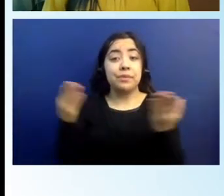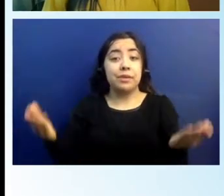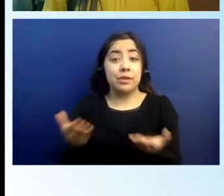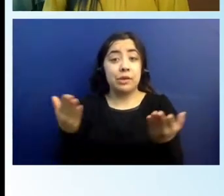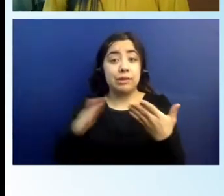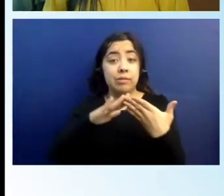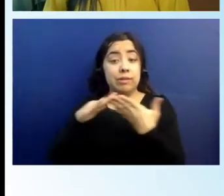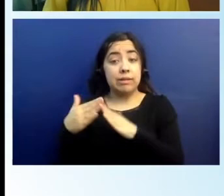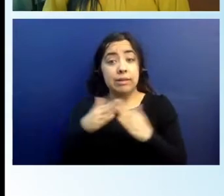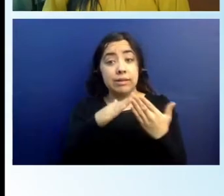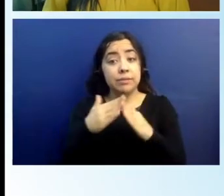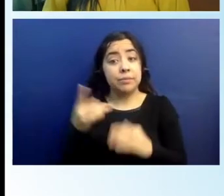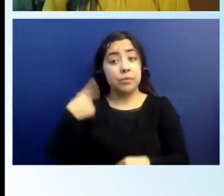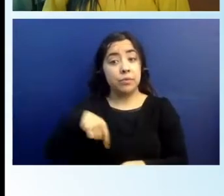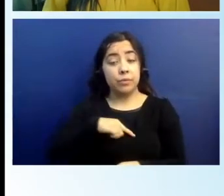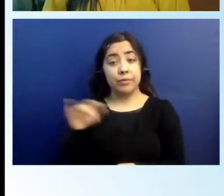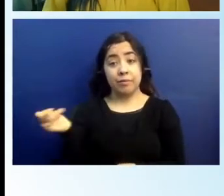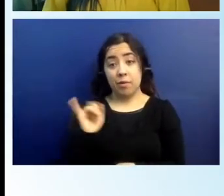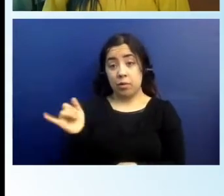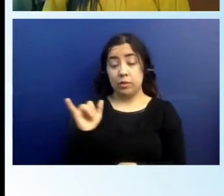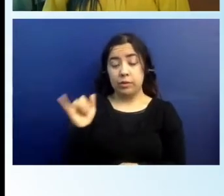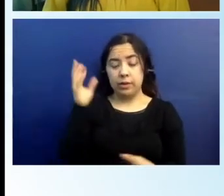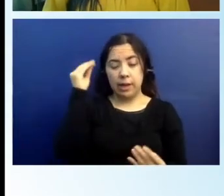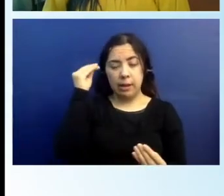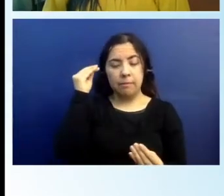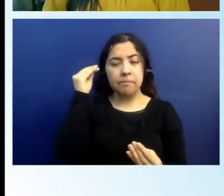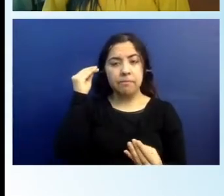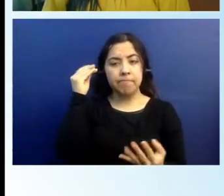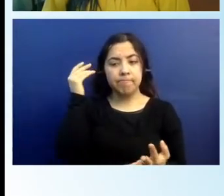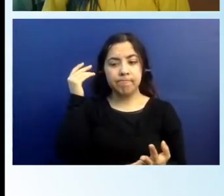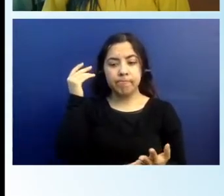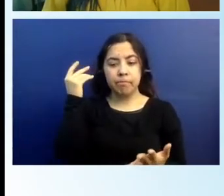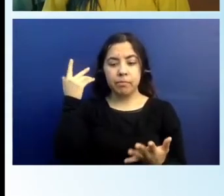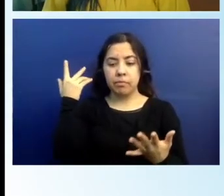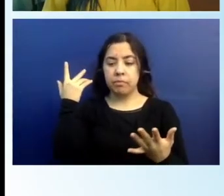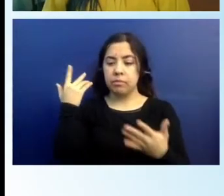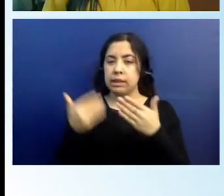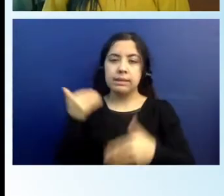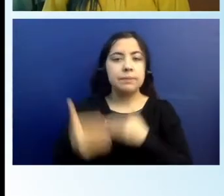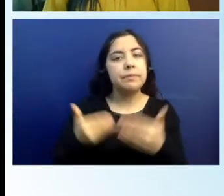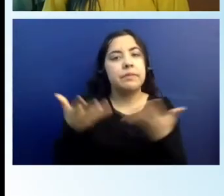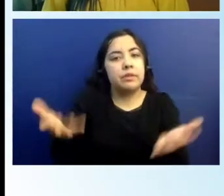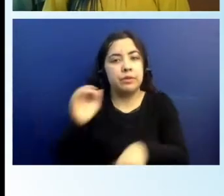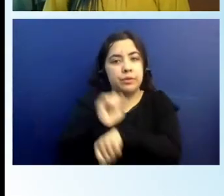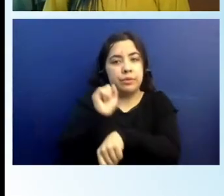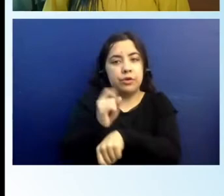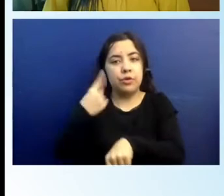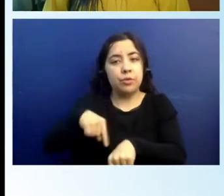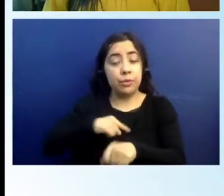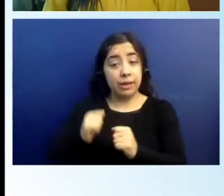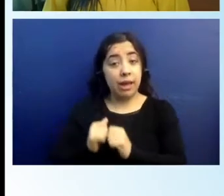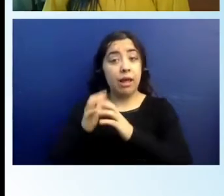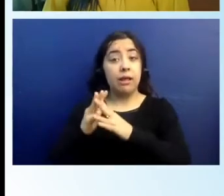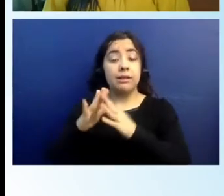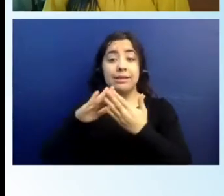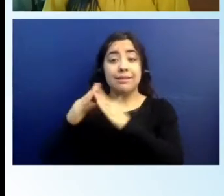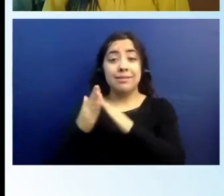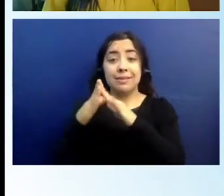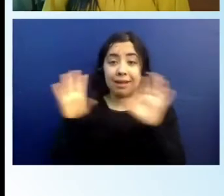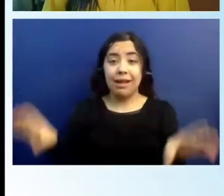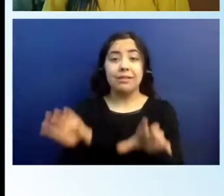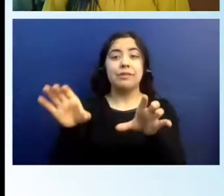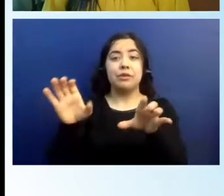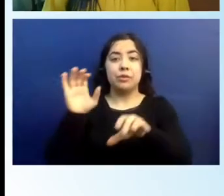city, we've also stepped into this work. We actually held a city activation week for Together We